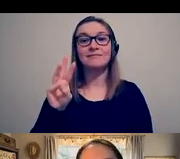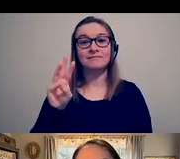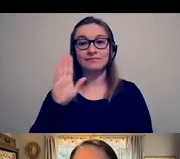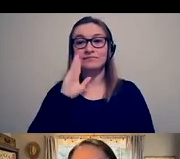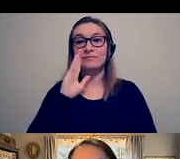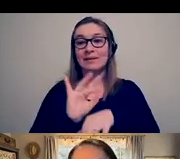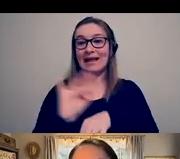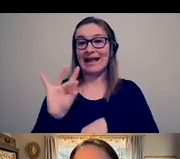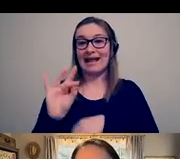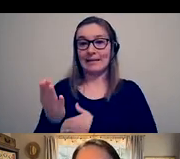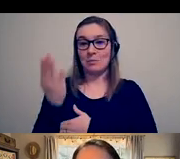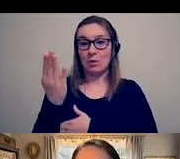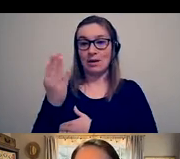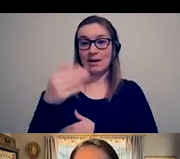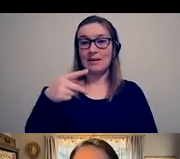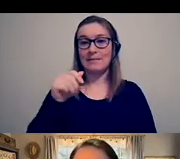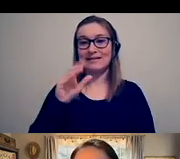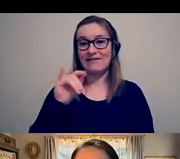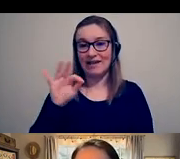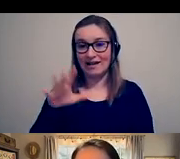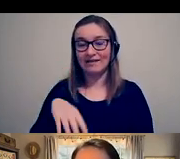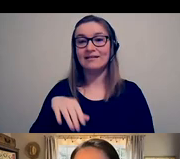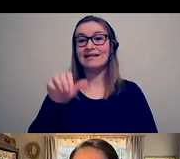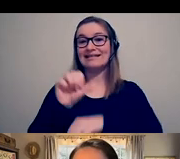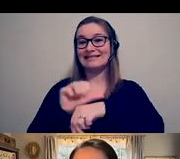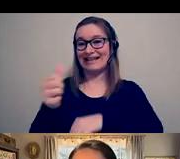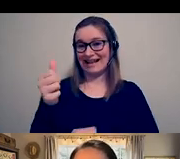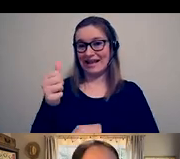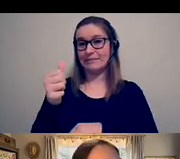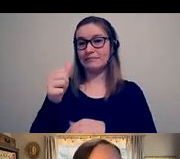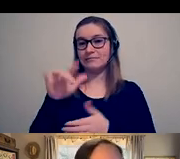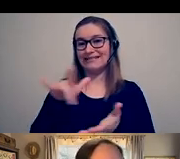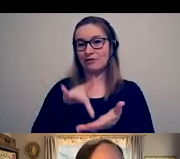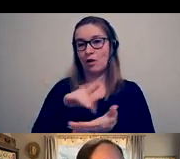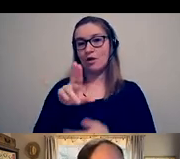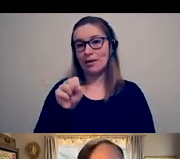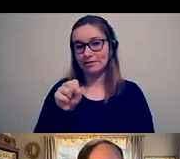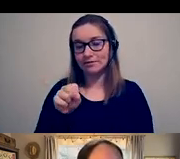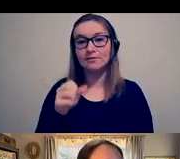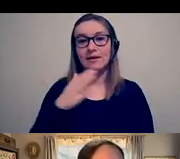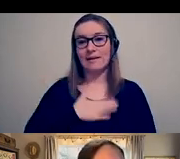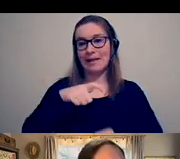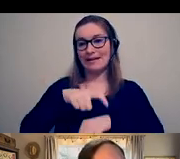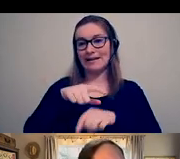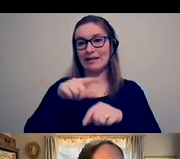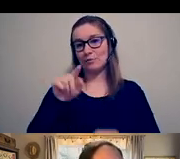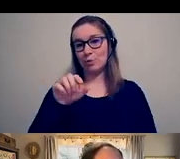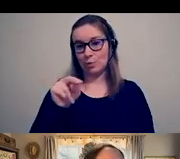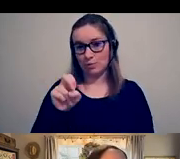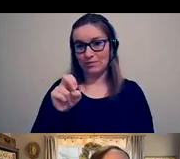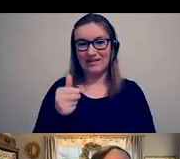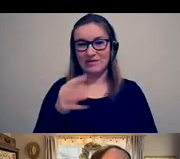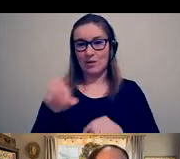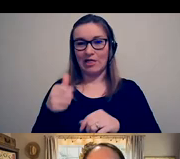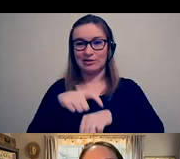8 a.m. Pacific, 10 a.m. Central in the U.S. if you are in my time zone, and we have a few other time zones listed on here.